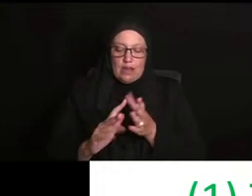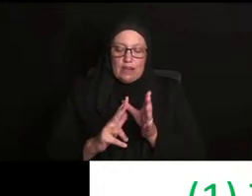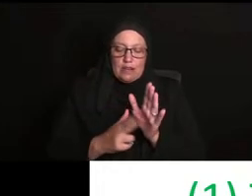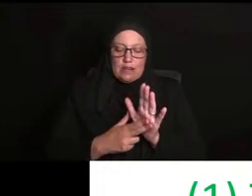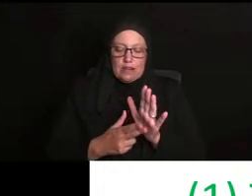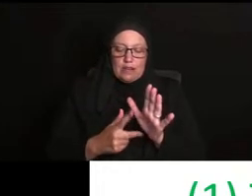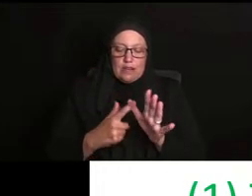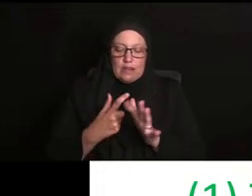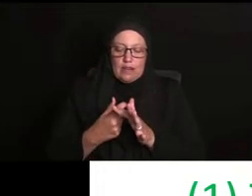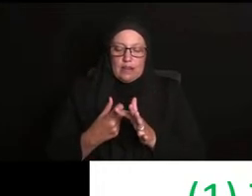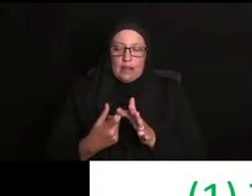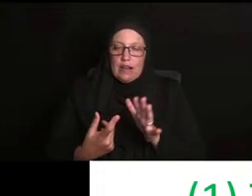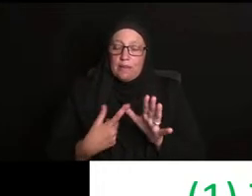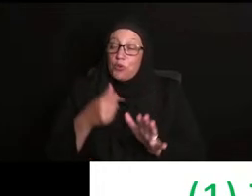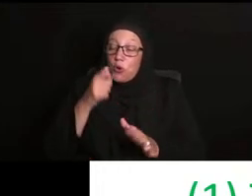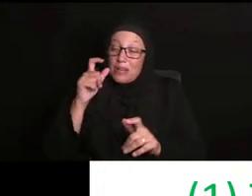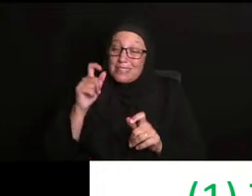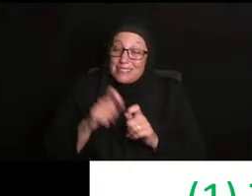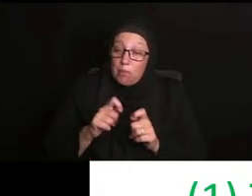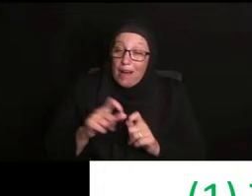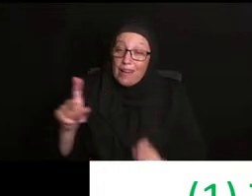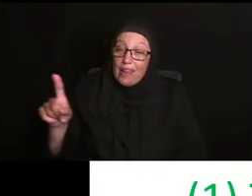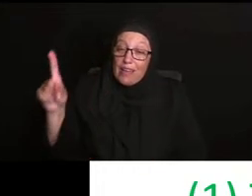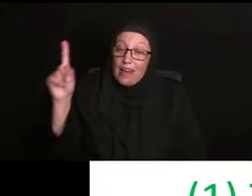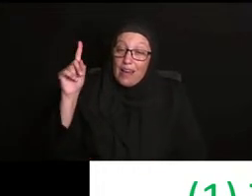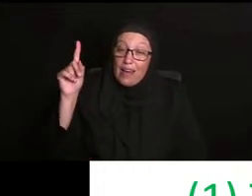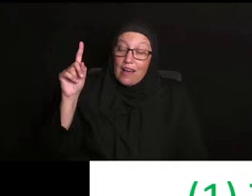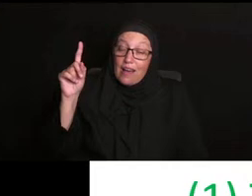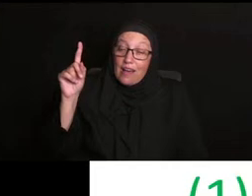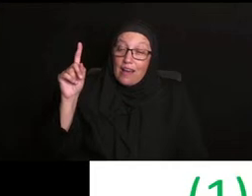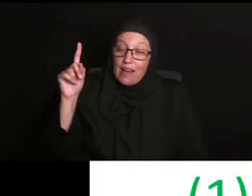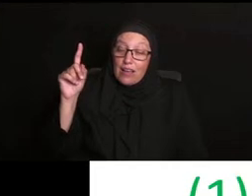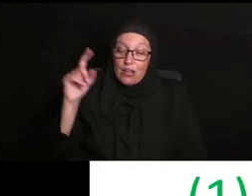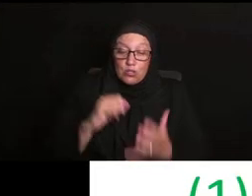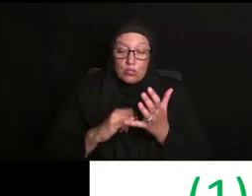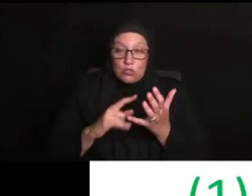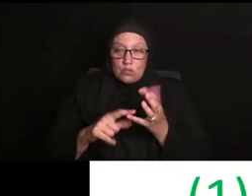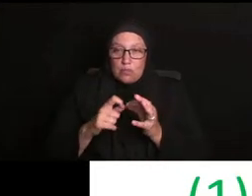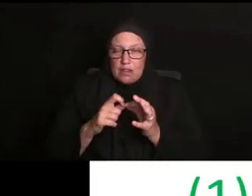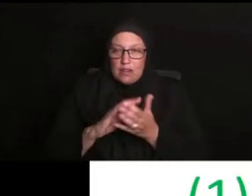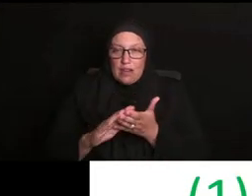this Subhanallah that we say all the time. What does Subhanallah mean?